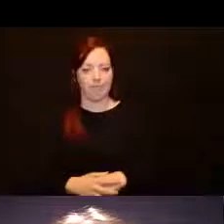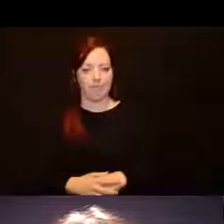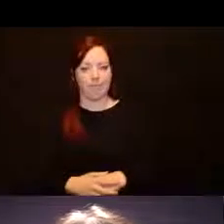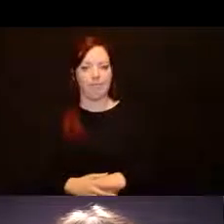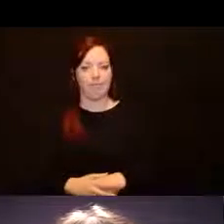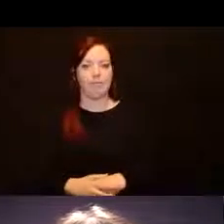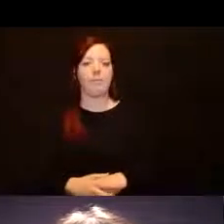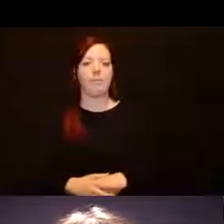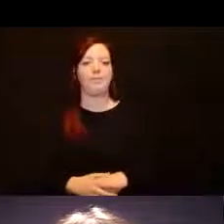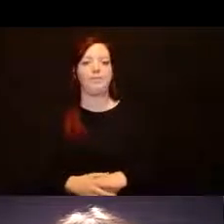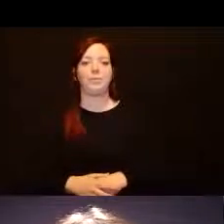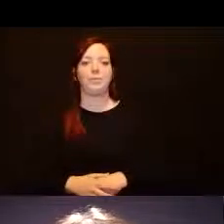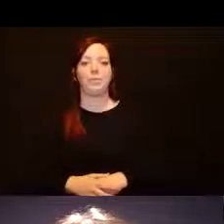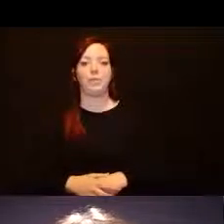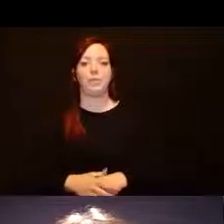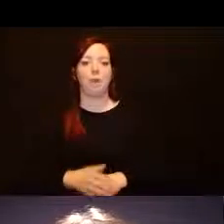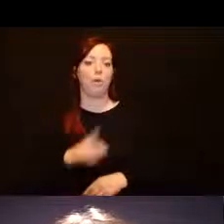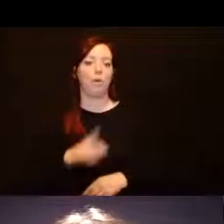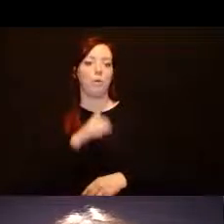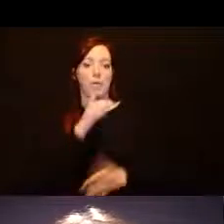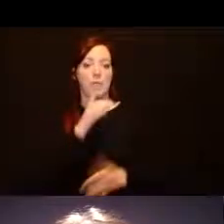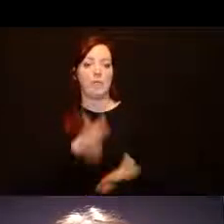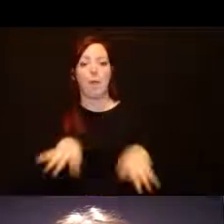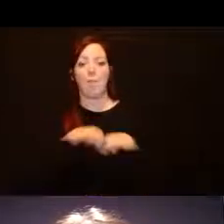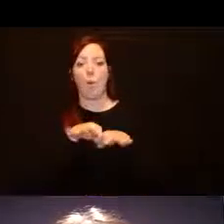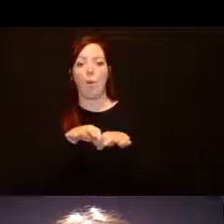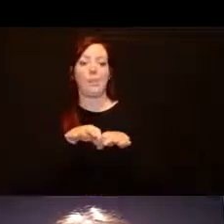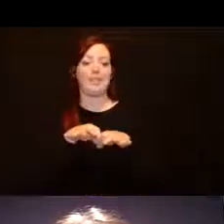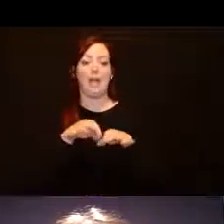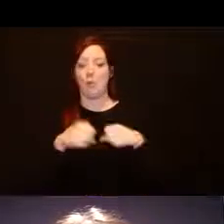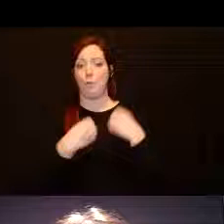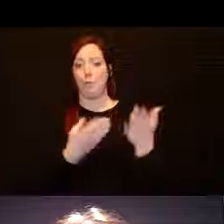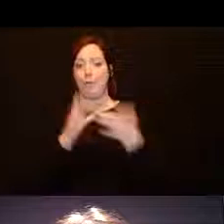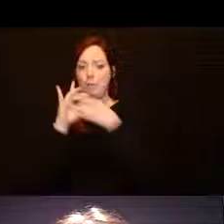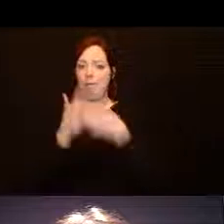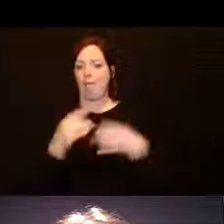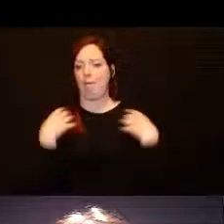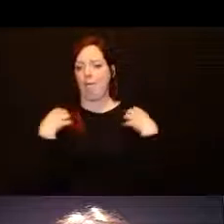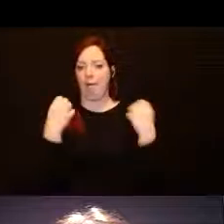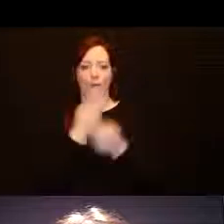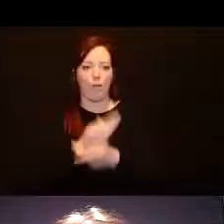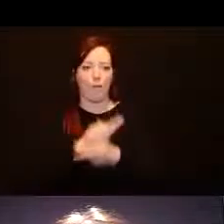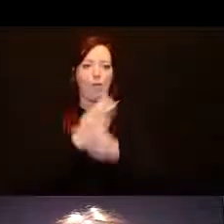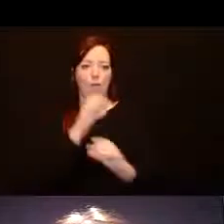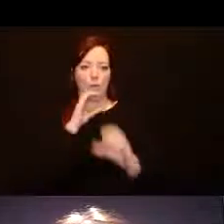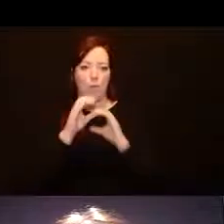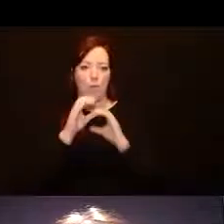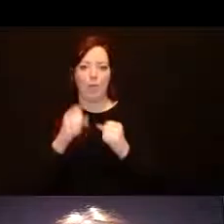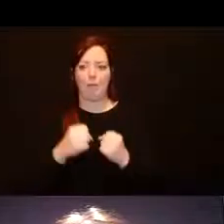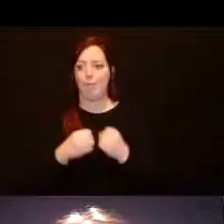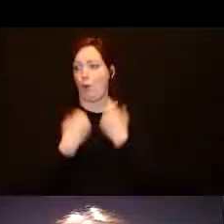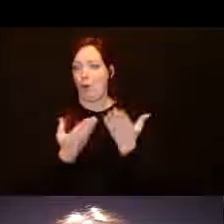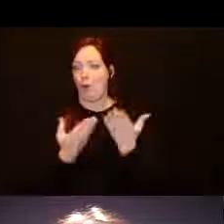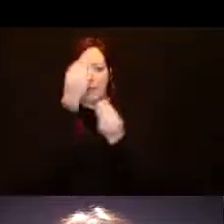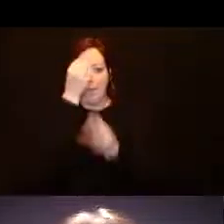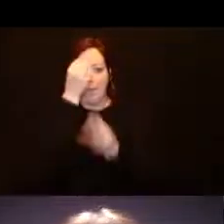is healthcare communication, to provide information to the user